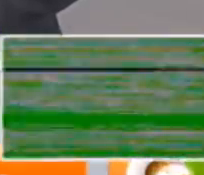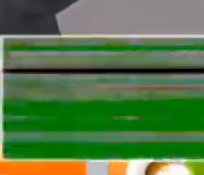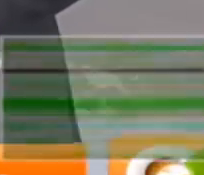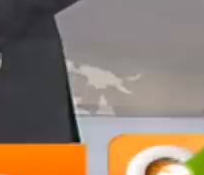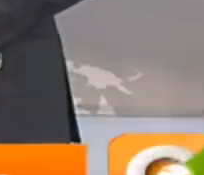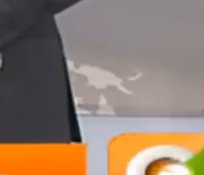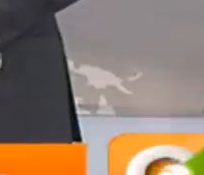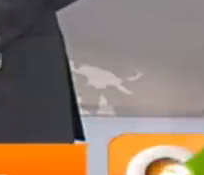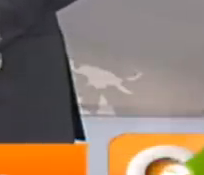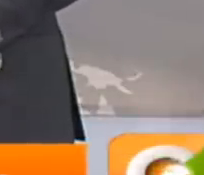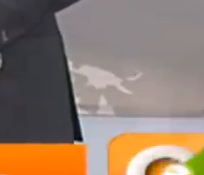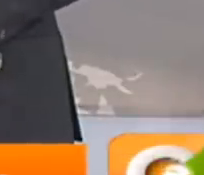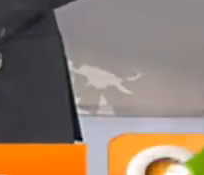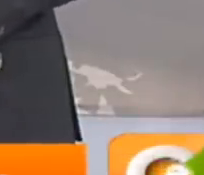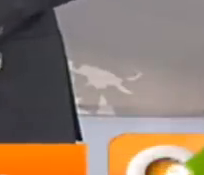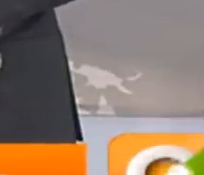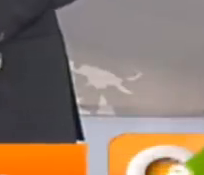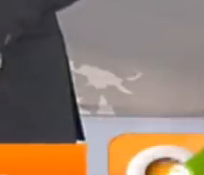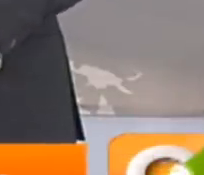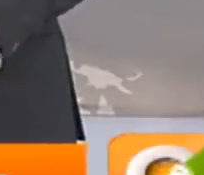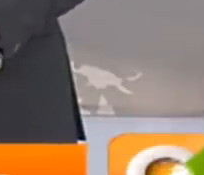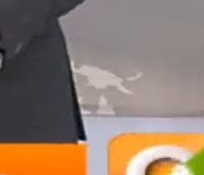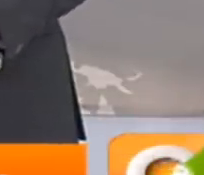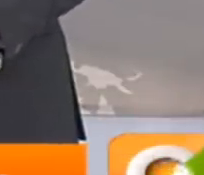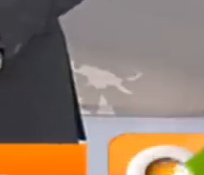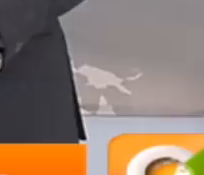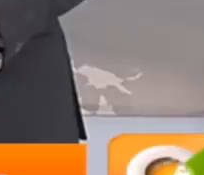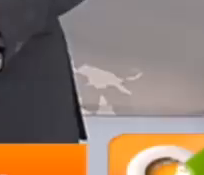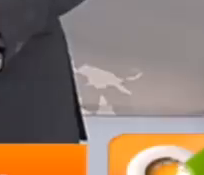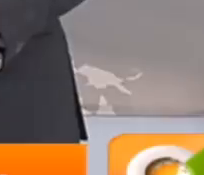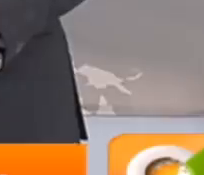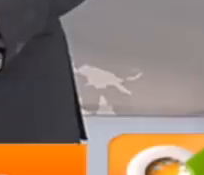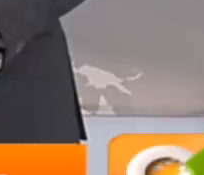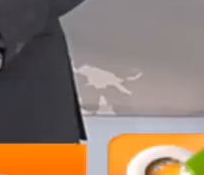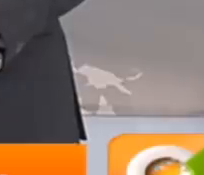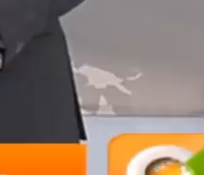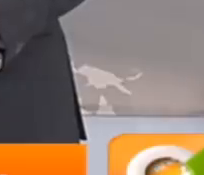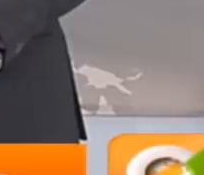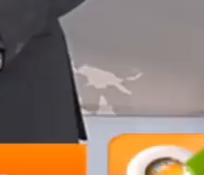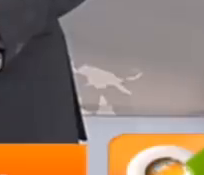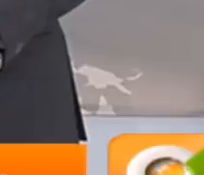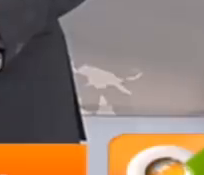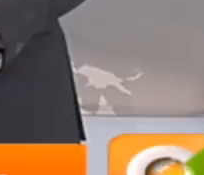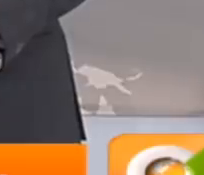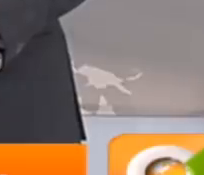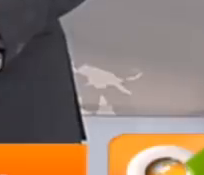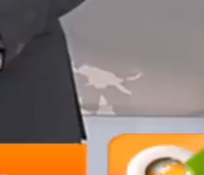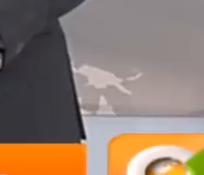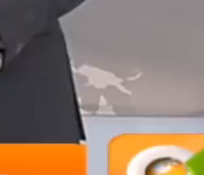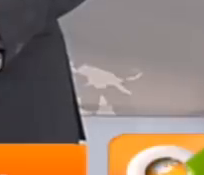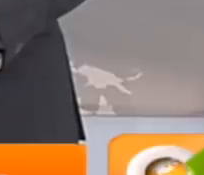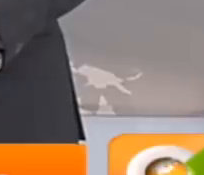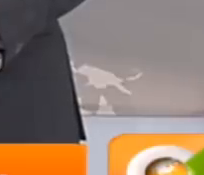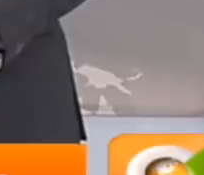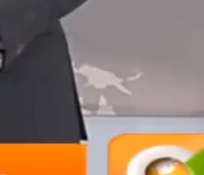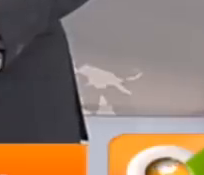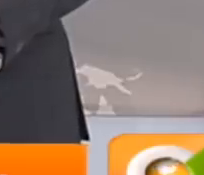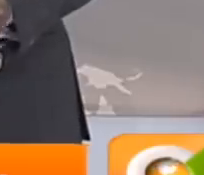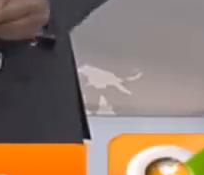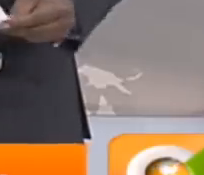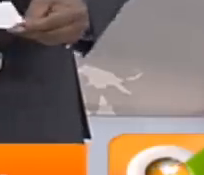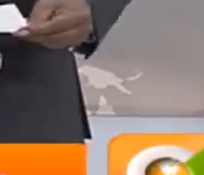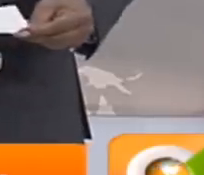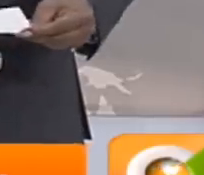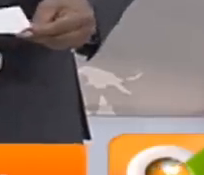whole question of compliance with the due procedures. Licenses and permits are issued pursuant to certain